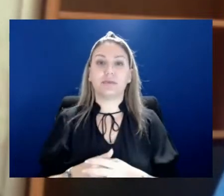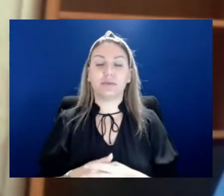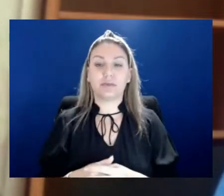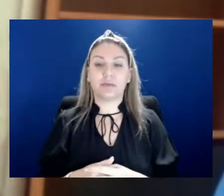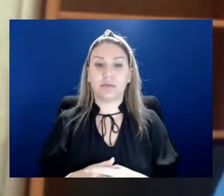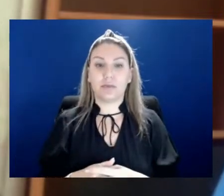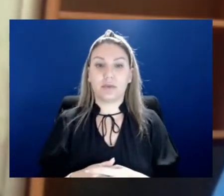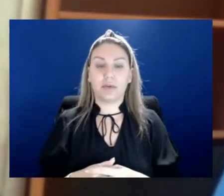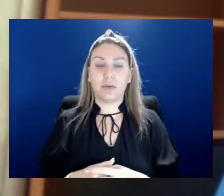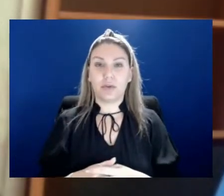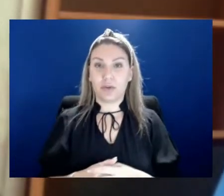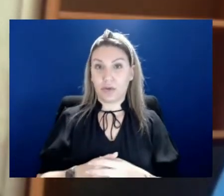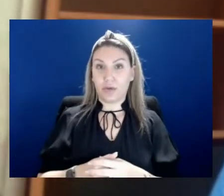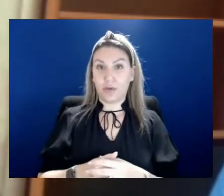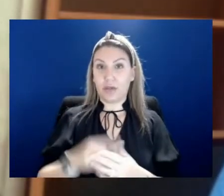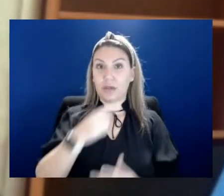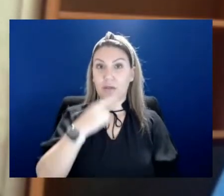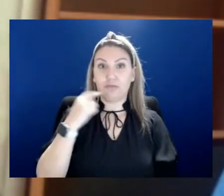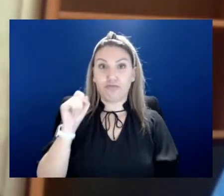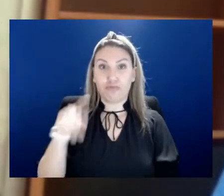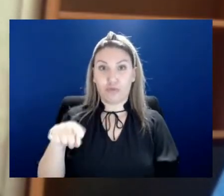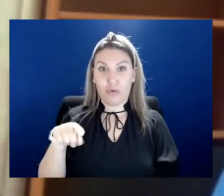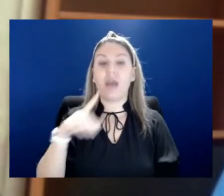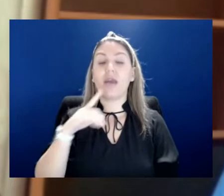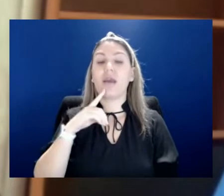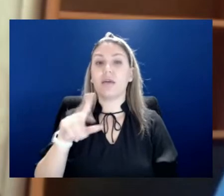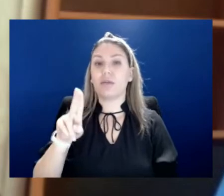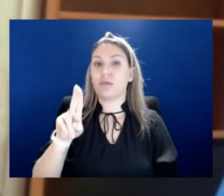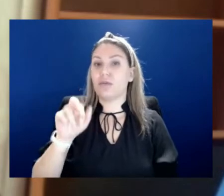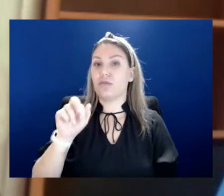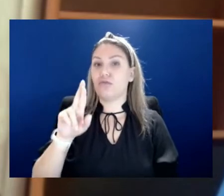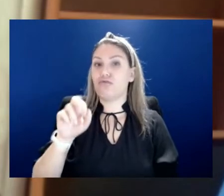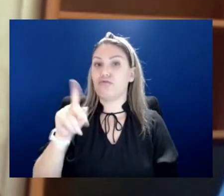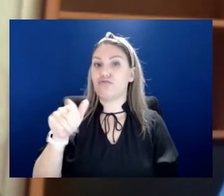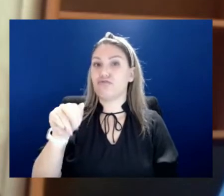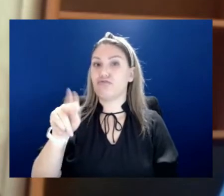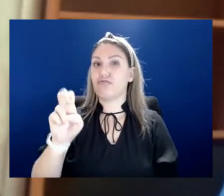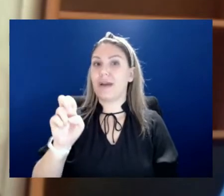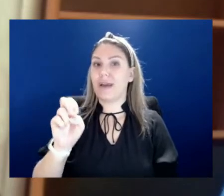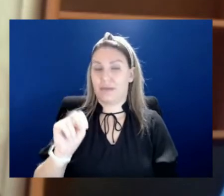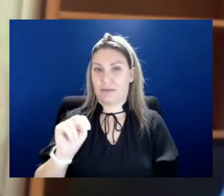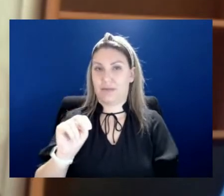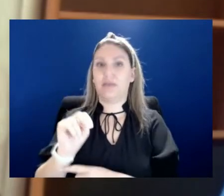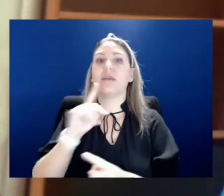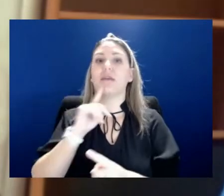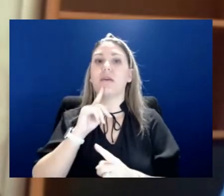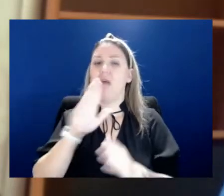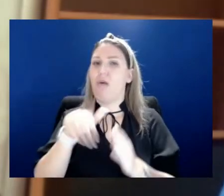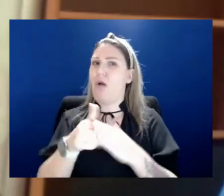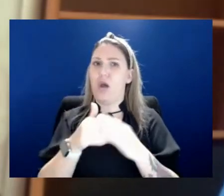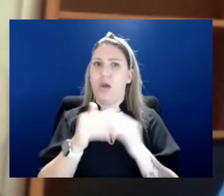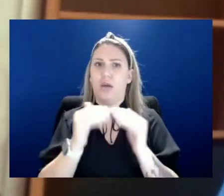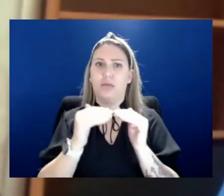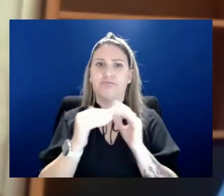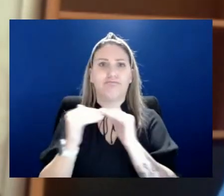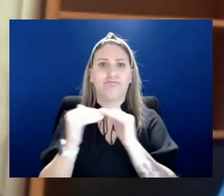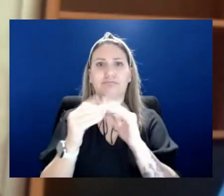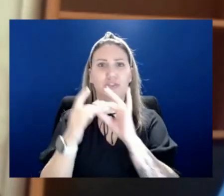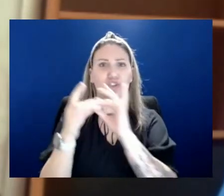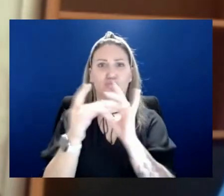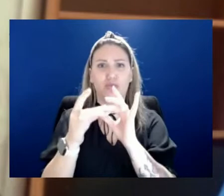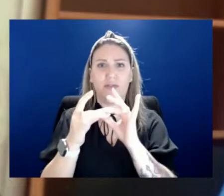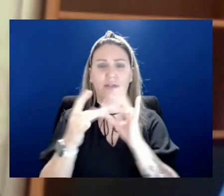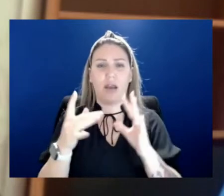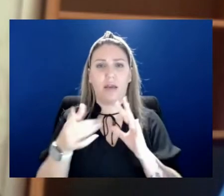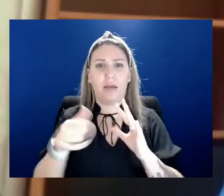in Ukraine, I would say that the people, from my opinion, my observation, are very unified. They do what the